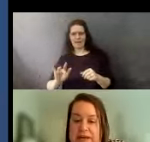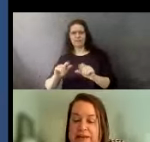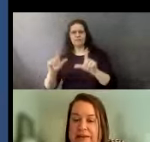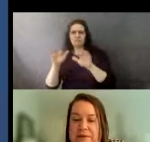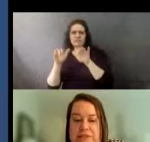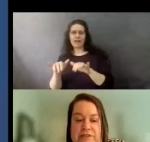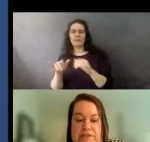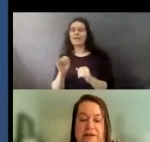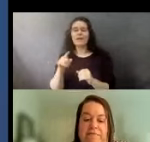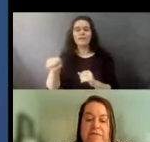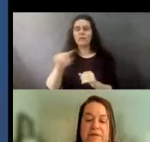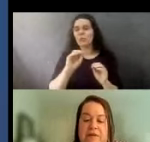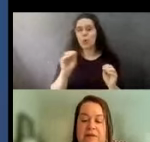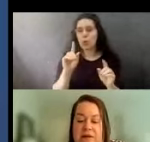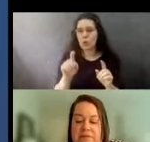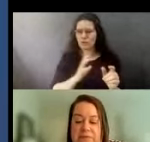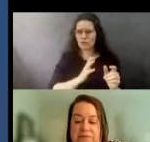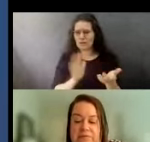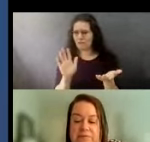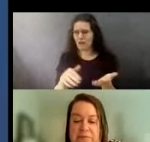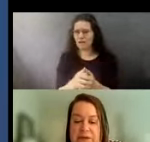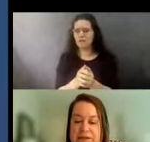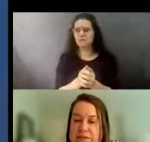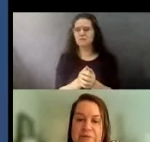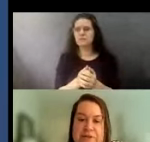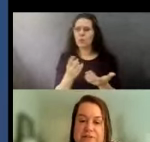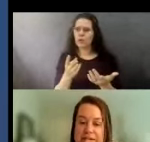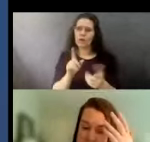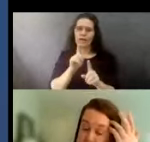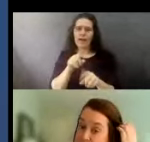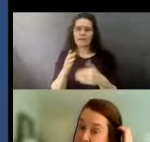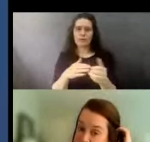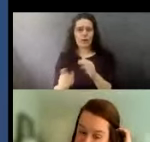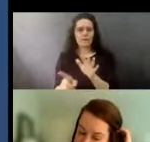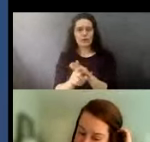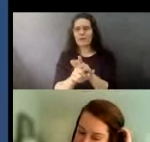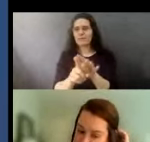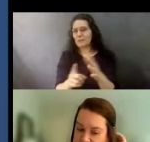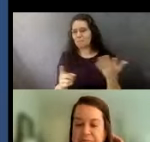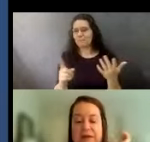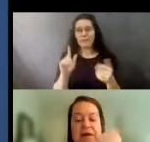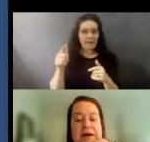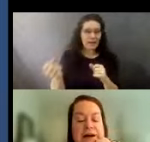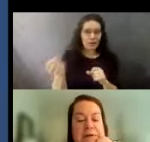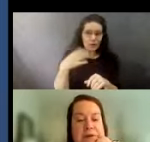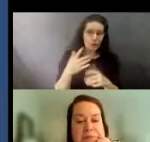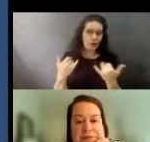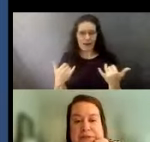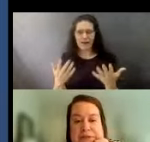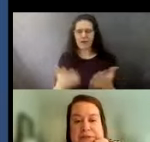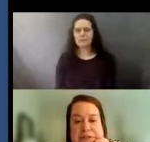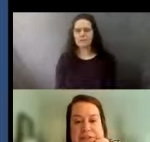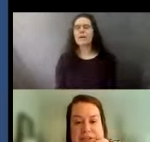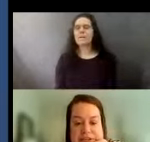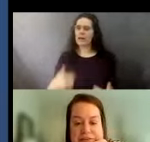that's okay. Like I mentioned, we will answer any questions that come to us whenever they come to us. But I want to pose